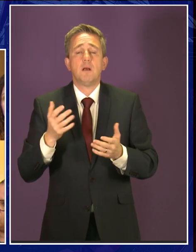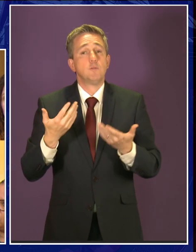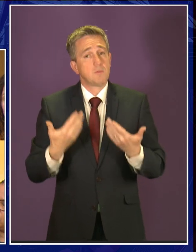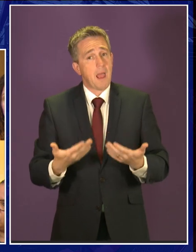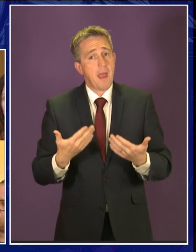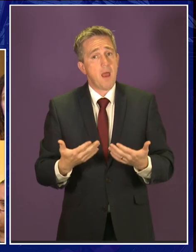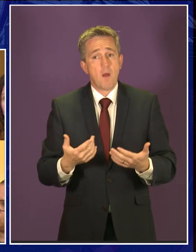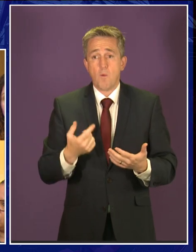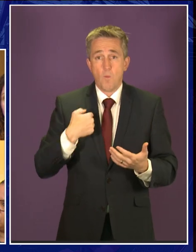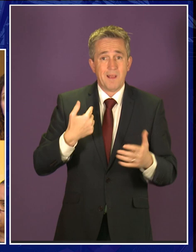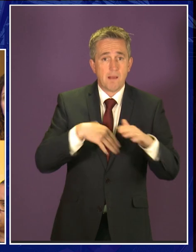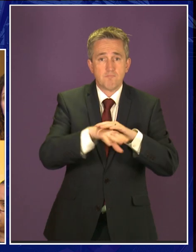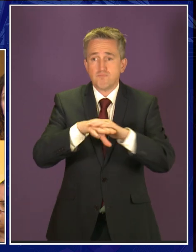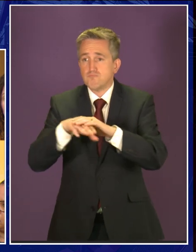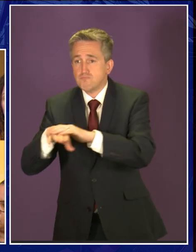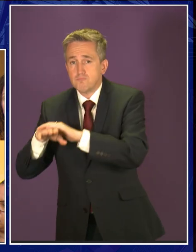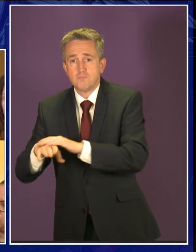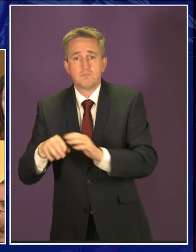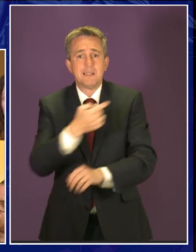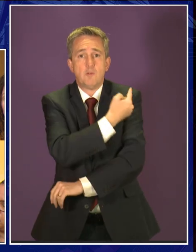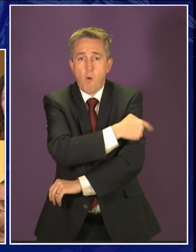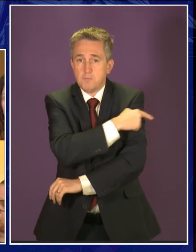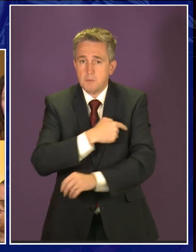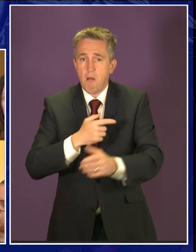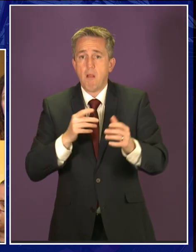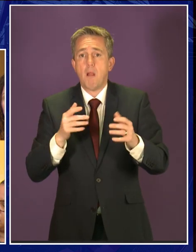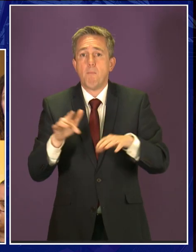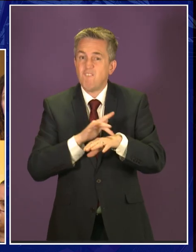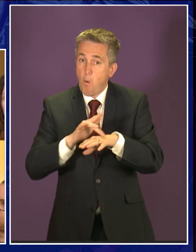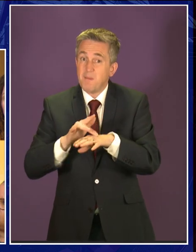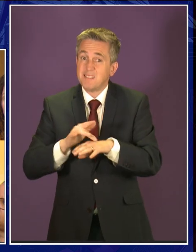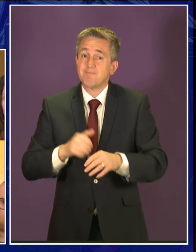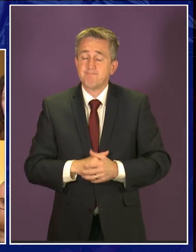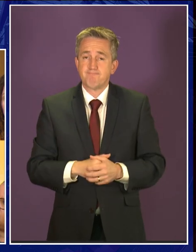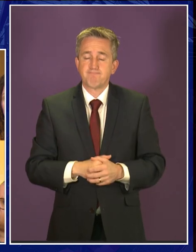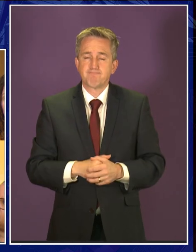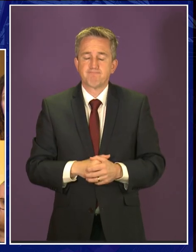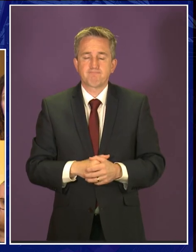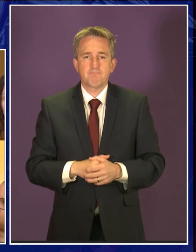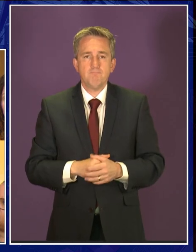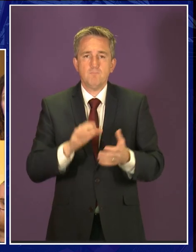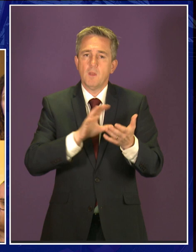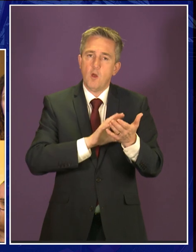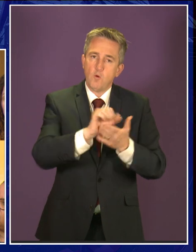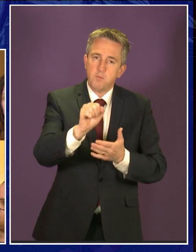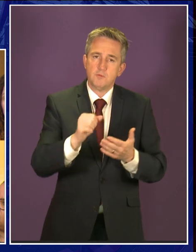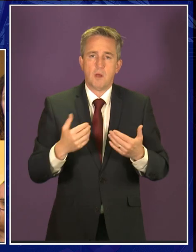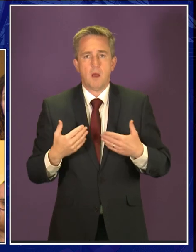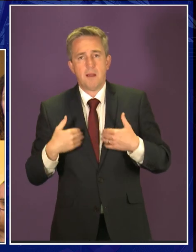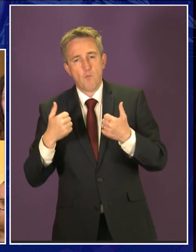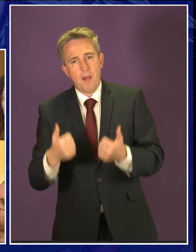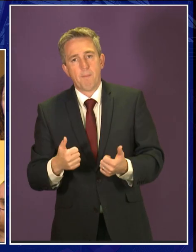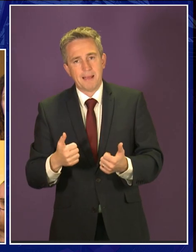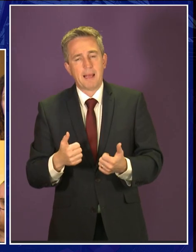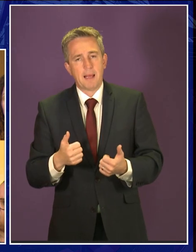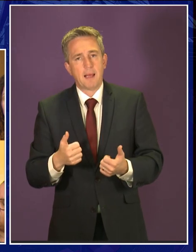running of such programs with local artists. One other aspect of culture and well-being that I'd like to share from my perspective